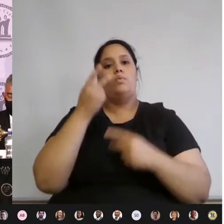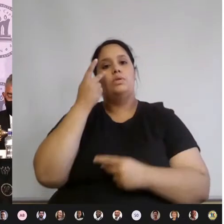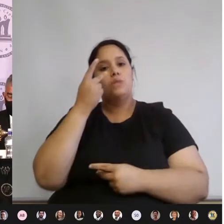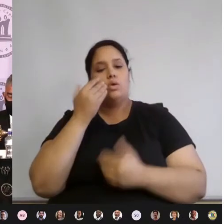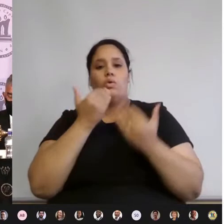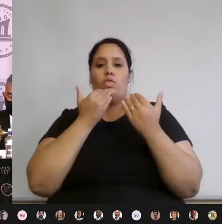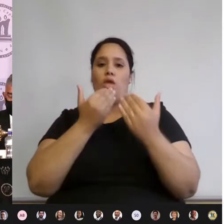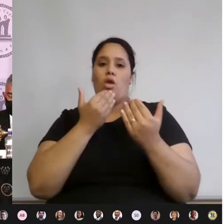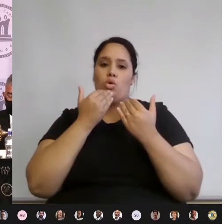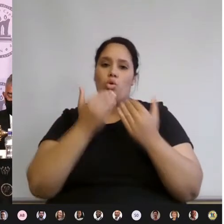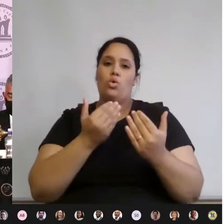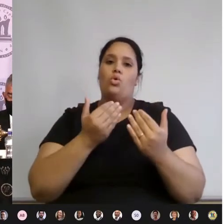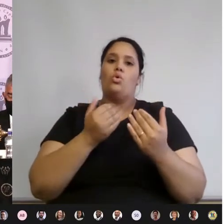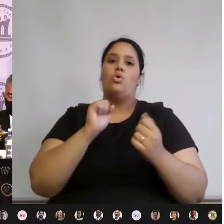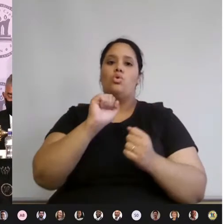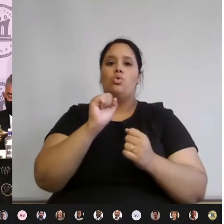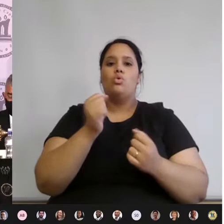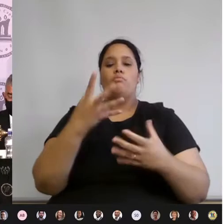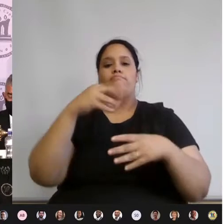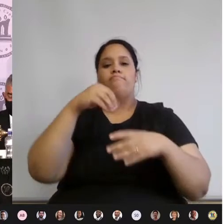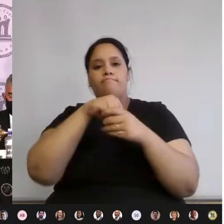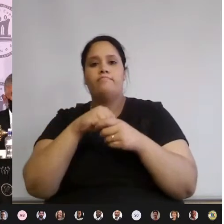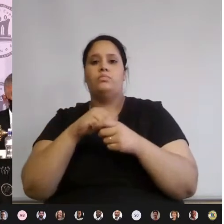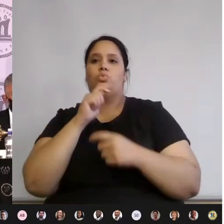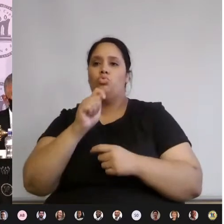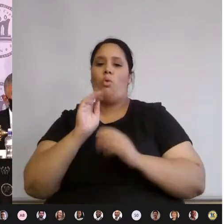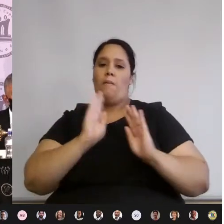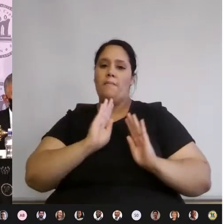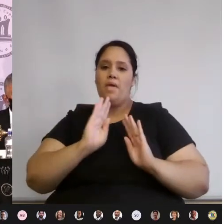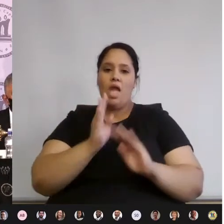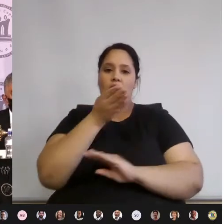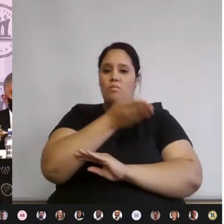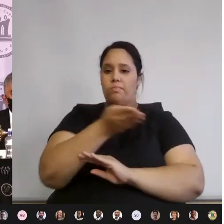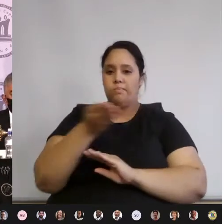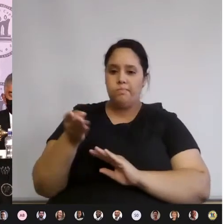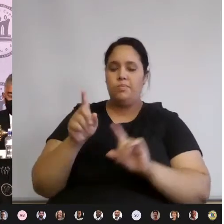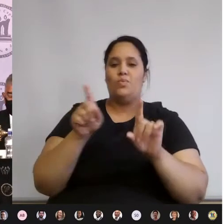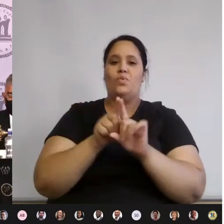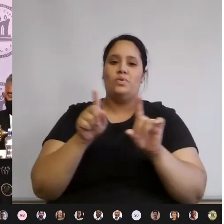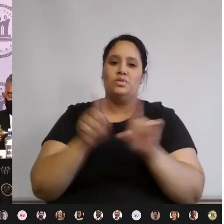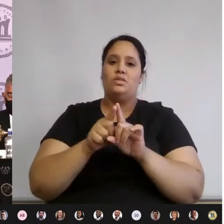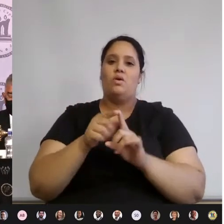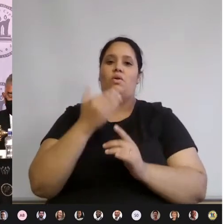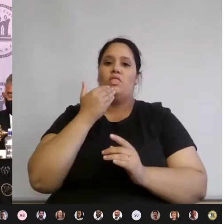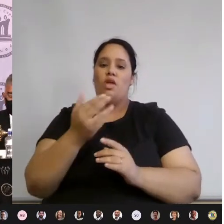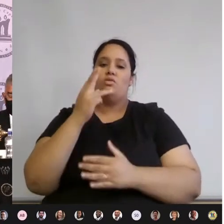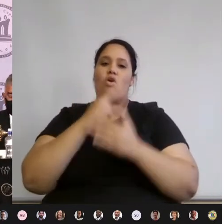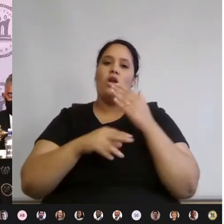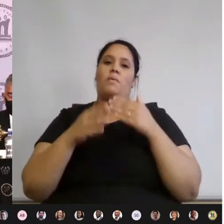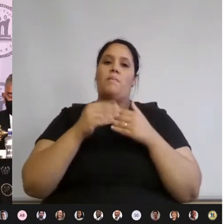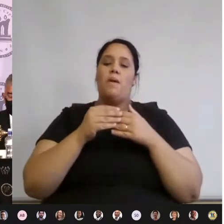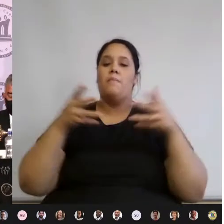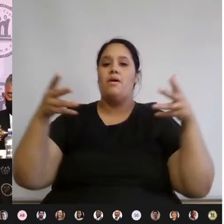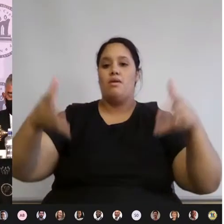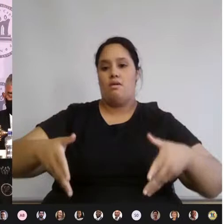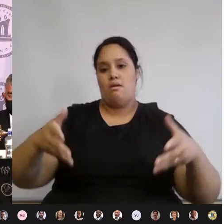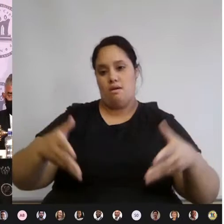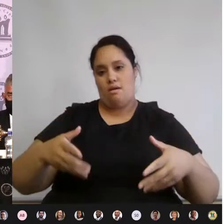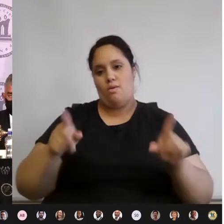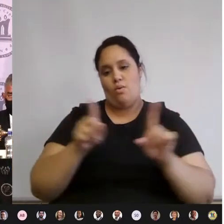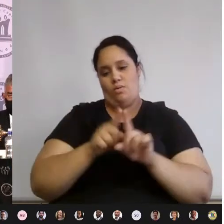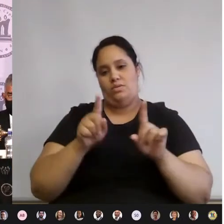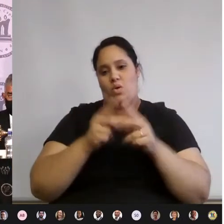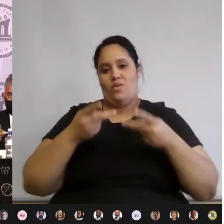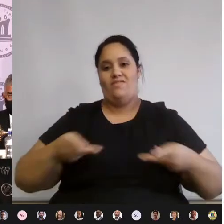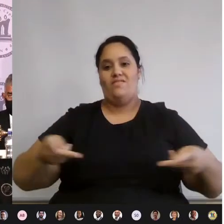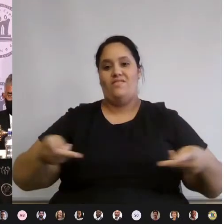your indulgence. You've been really behaving there. And obviously, thanks to the honorable members members here in this venue